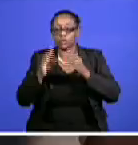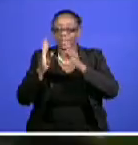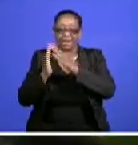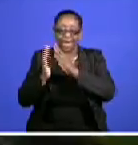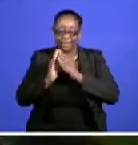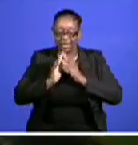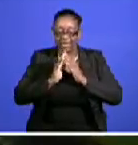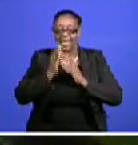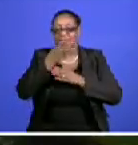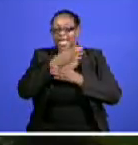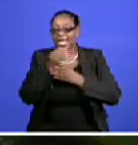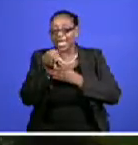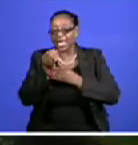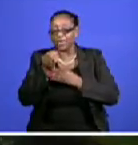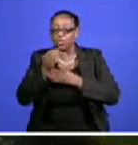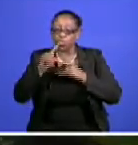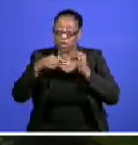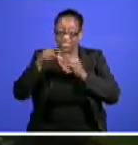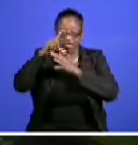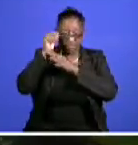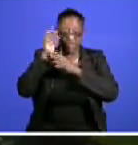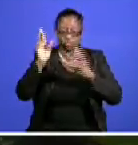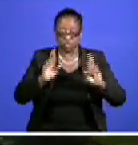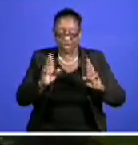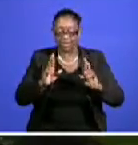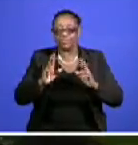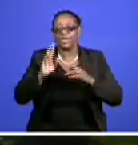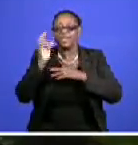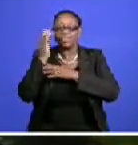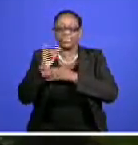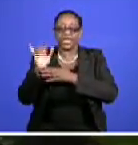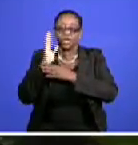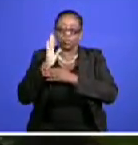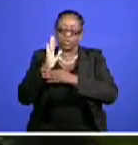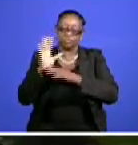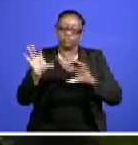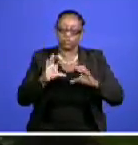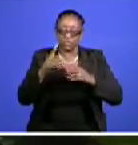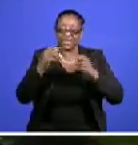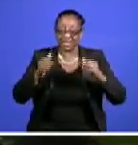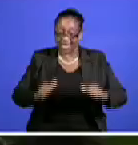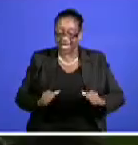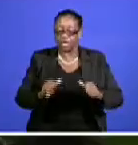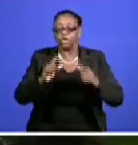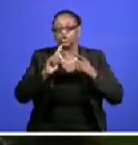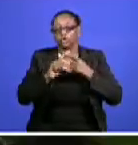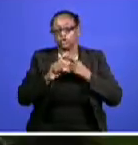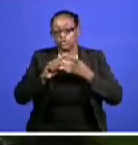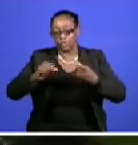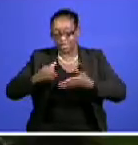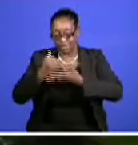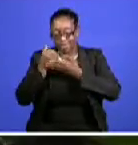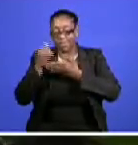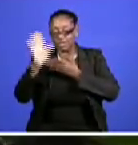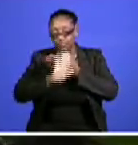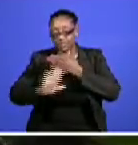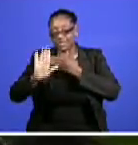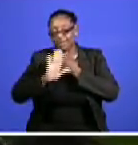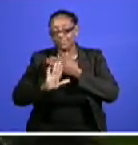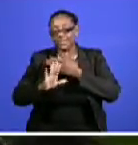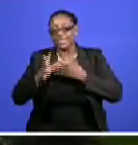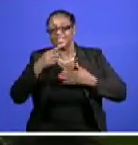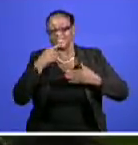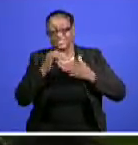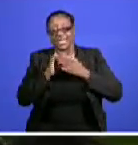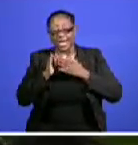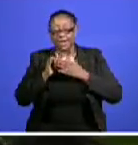year, and when government is ready, it will implement what it can without digging into the public purse. But he says it is crucial to change the